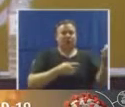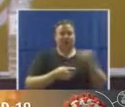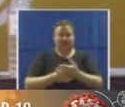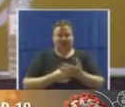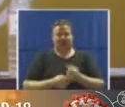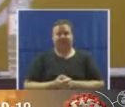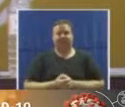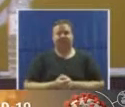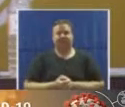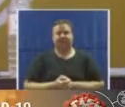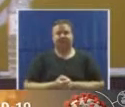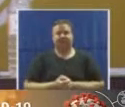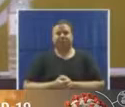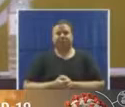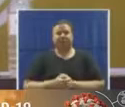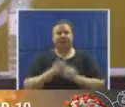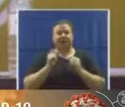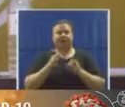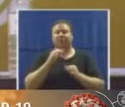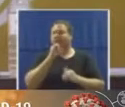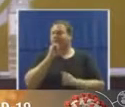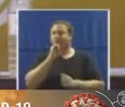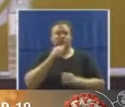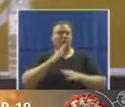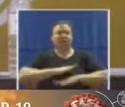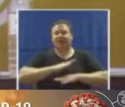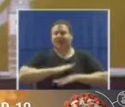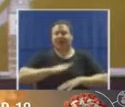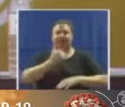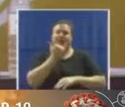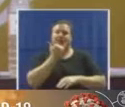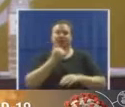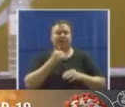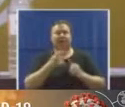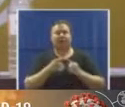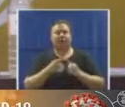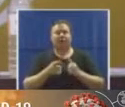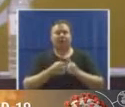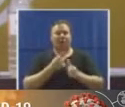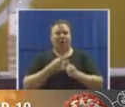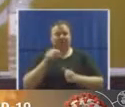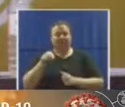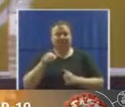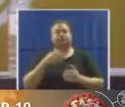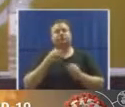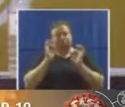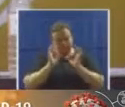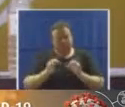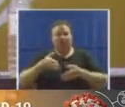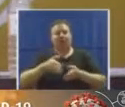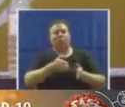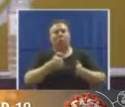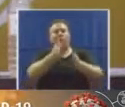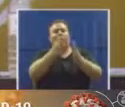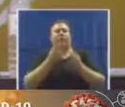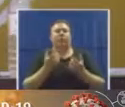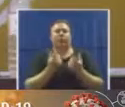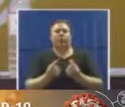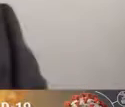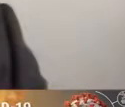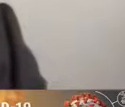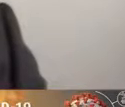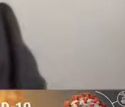from. If you are not happy with those responses, then there are particular routes to follow. It's there